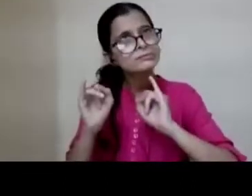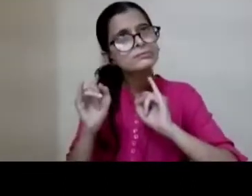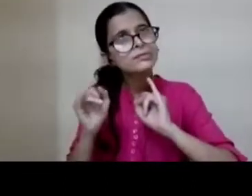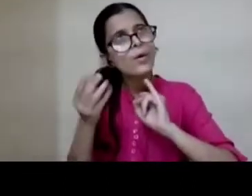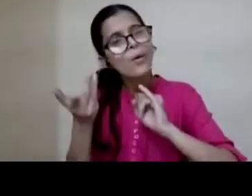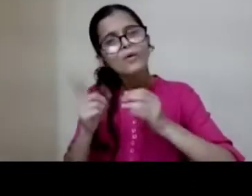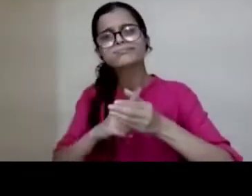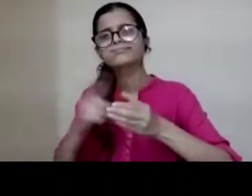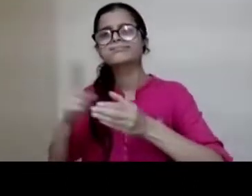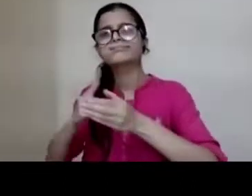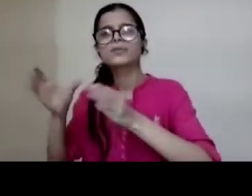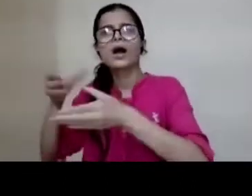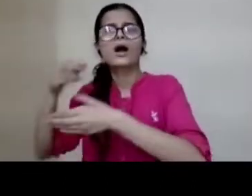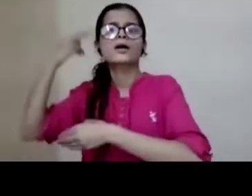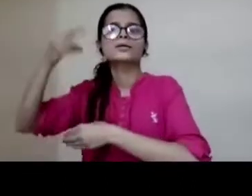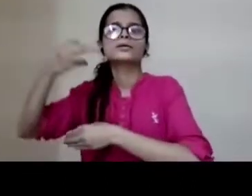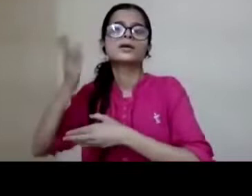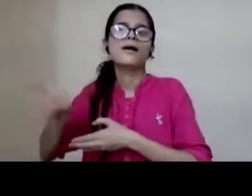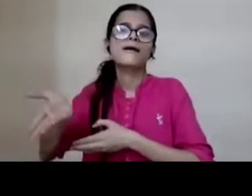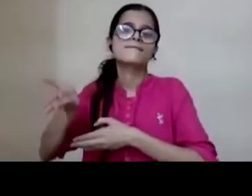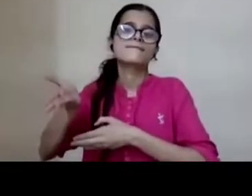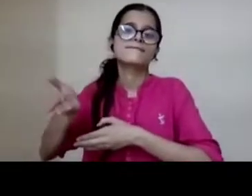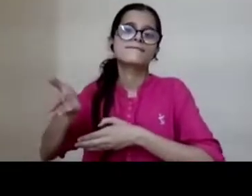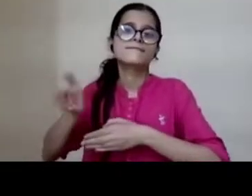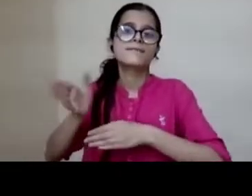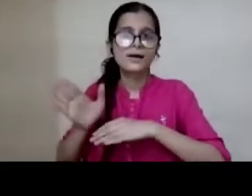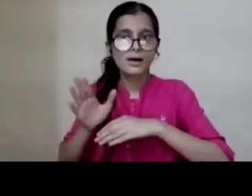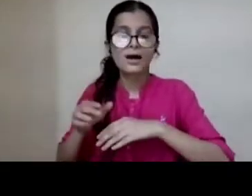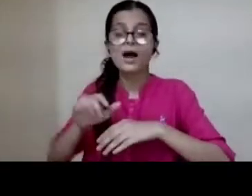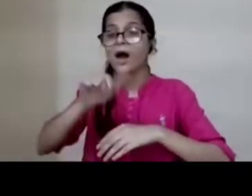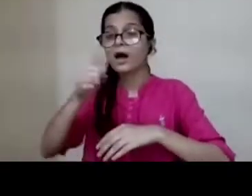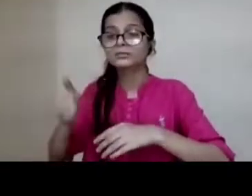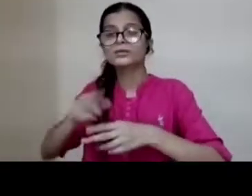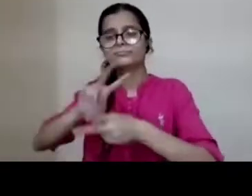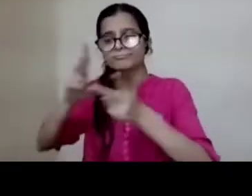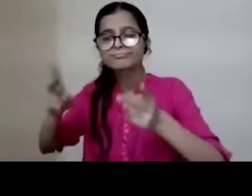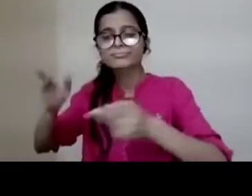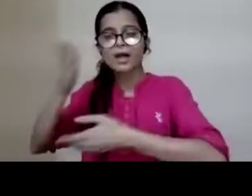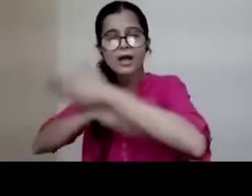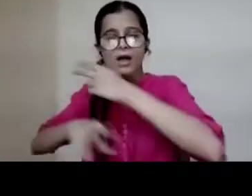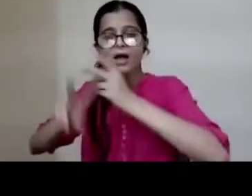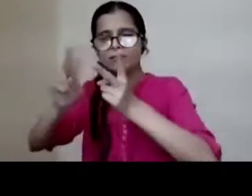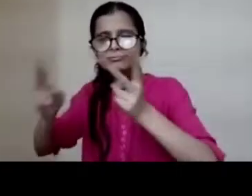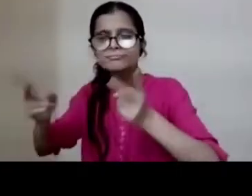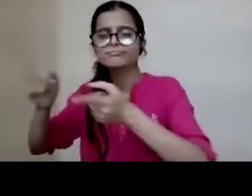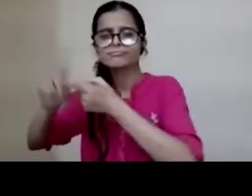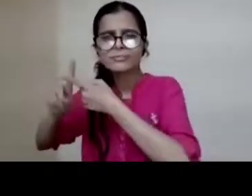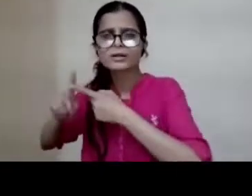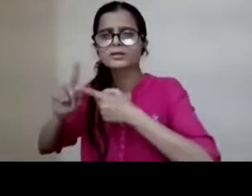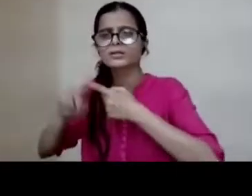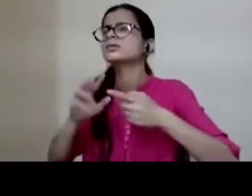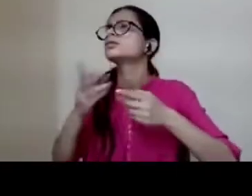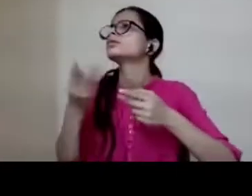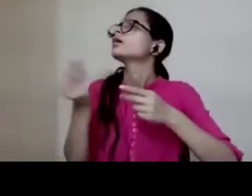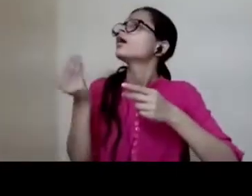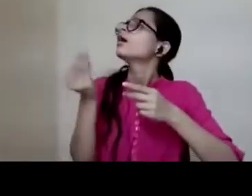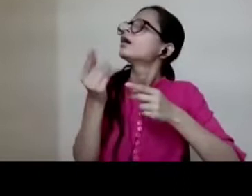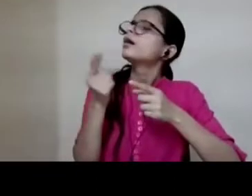exclusion is that what you also find is that when the other grounds of exclusion are in some way